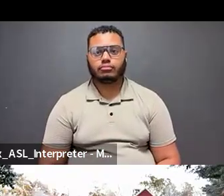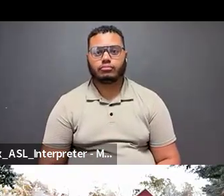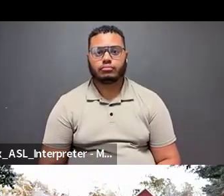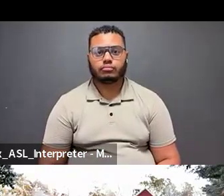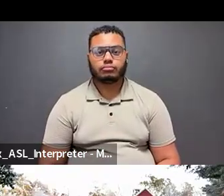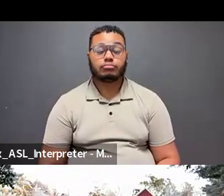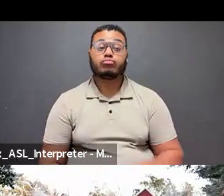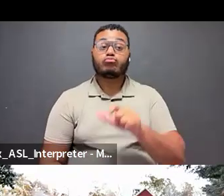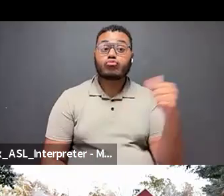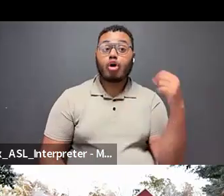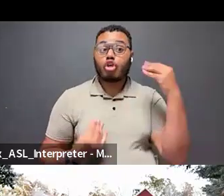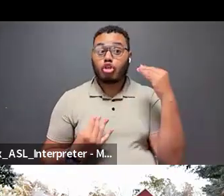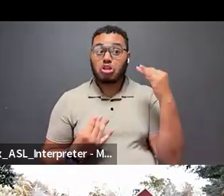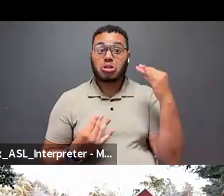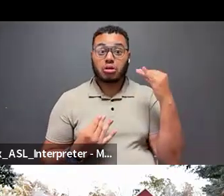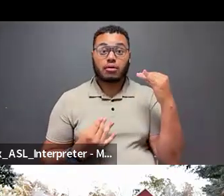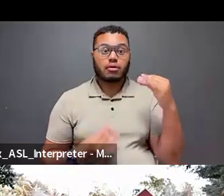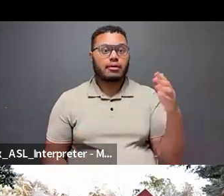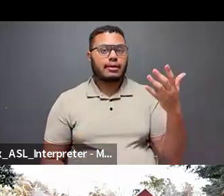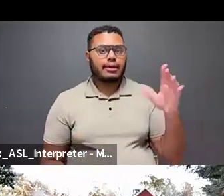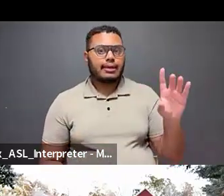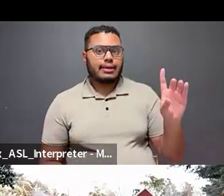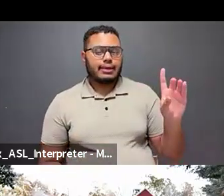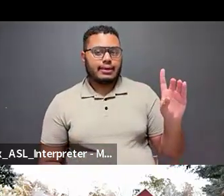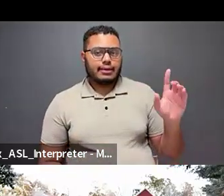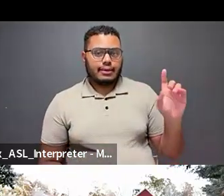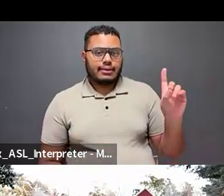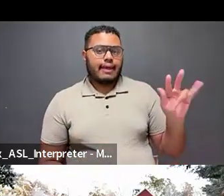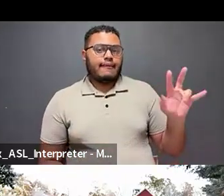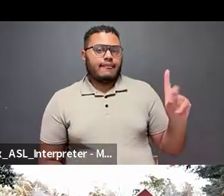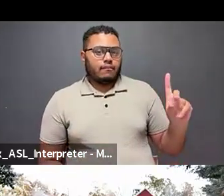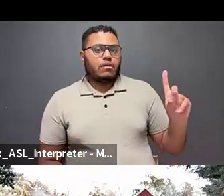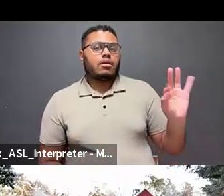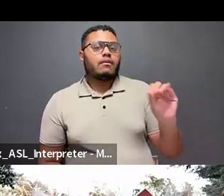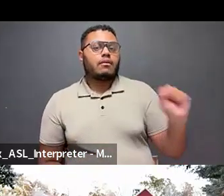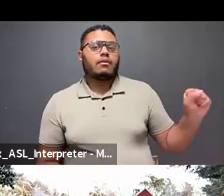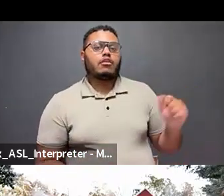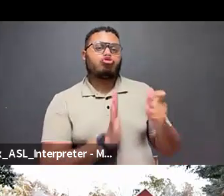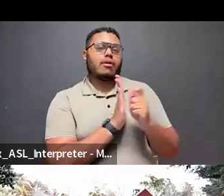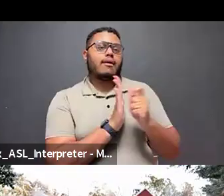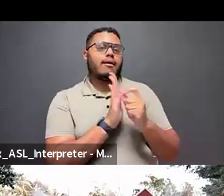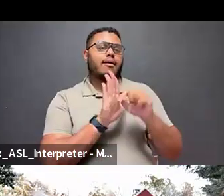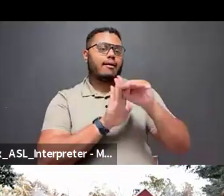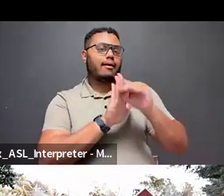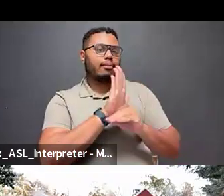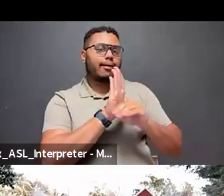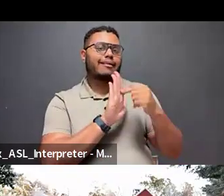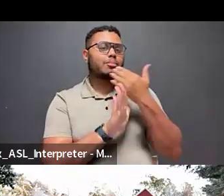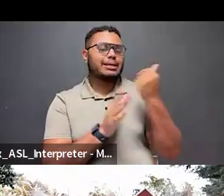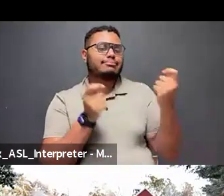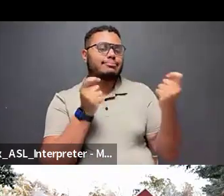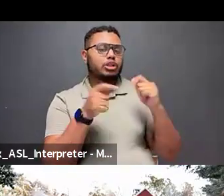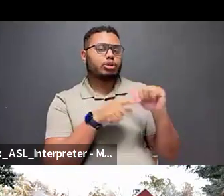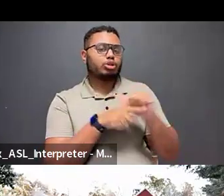Any other thoughts? We're getting, David Foss writes, creating an outline of best management practices for trail design